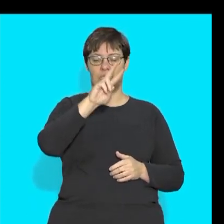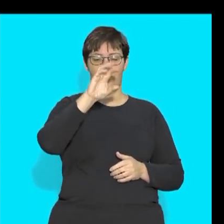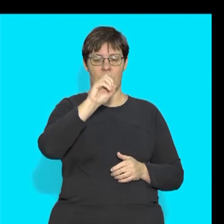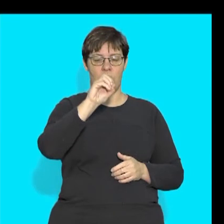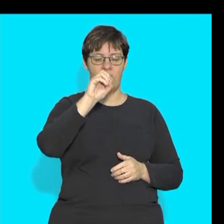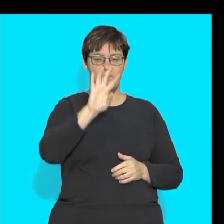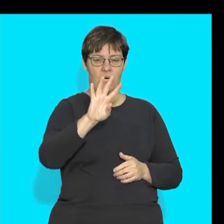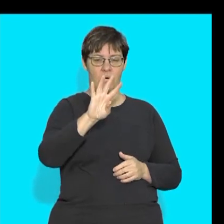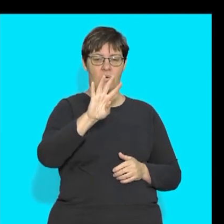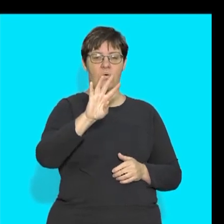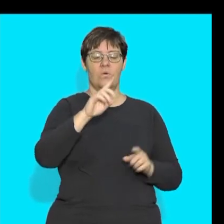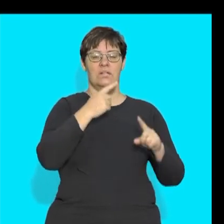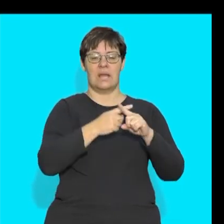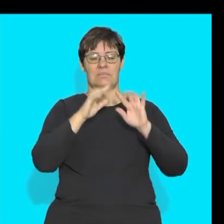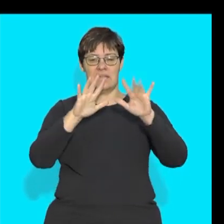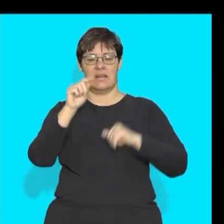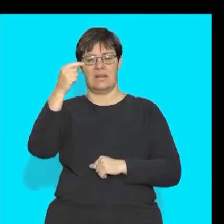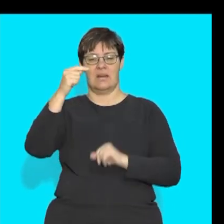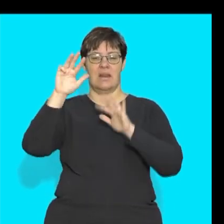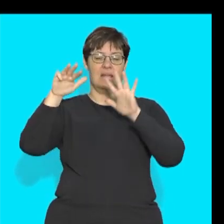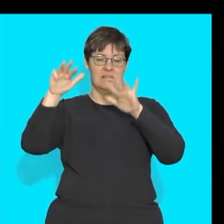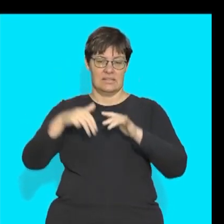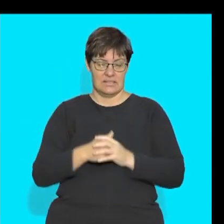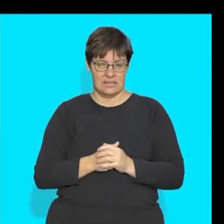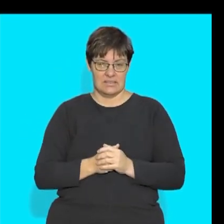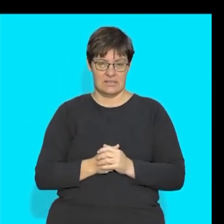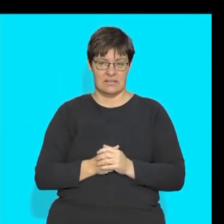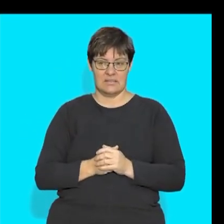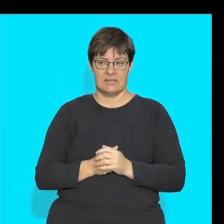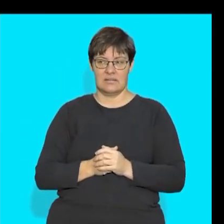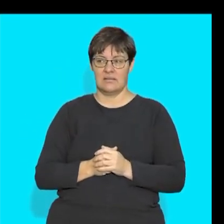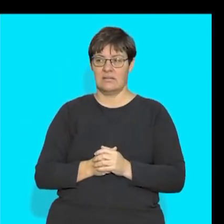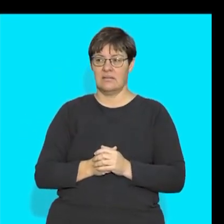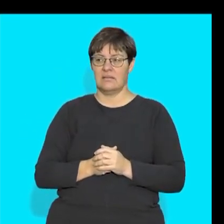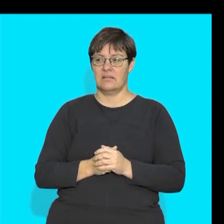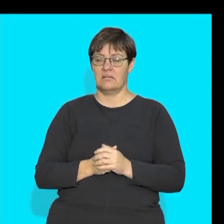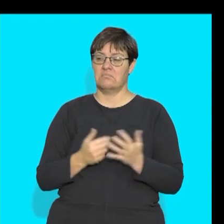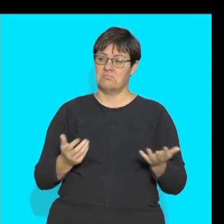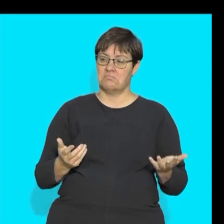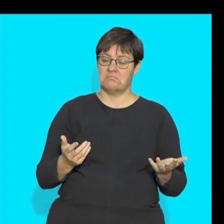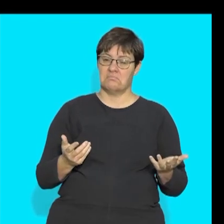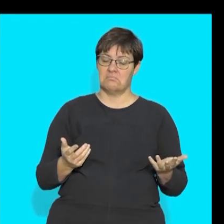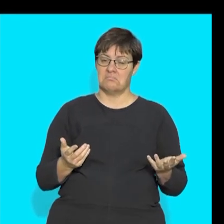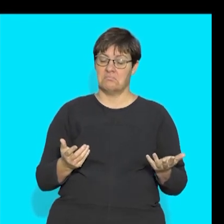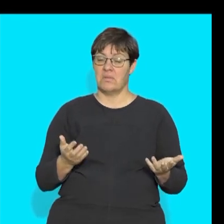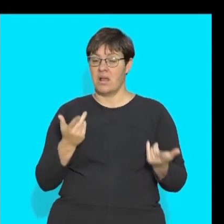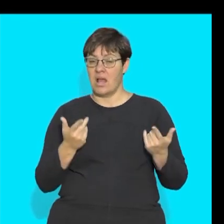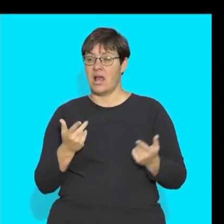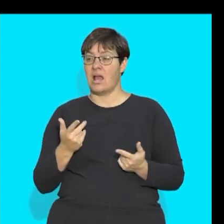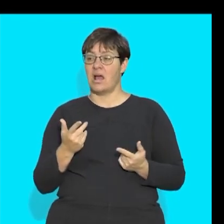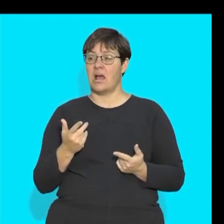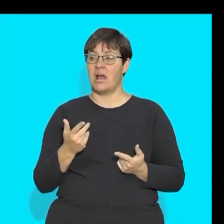3,204 times 10 to the minus 19. The equation to calculate